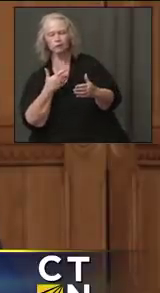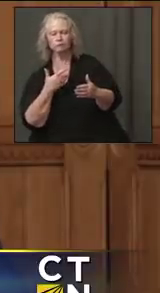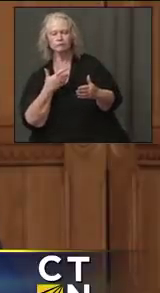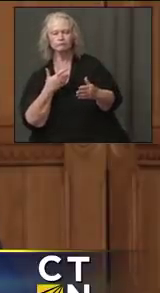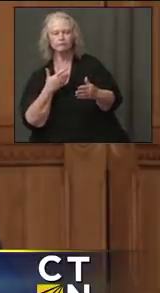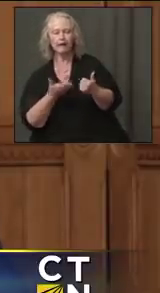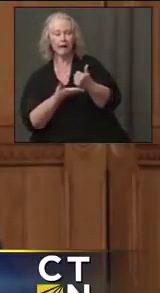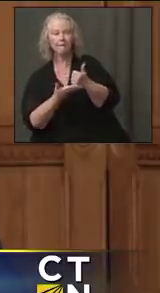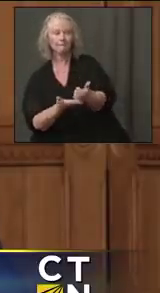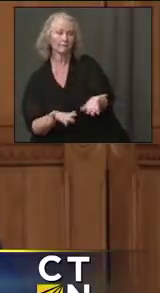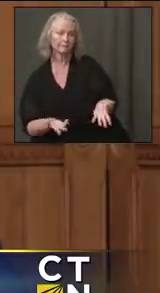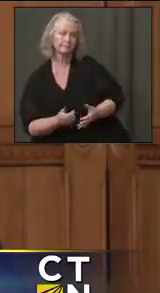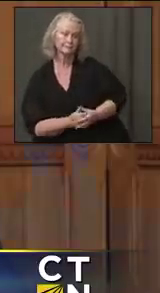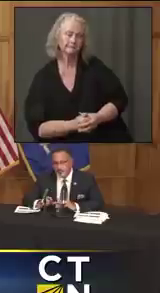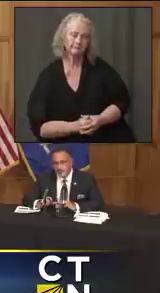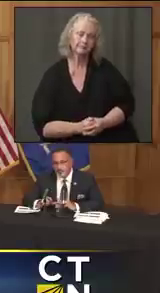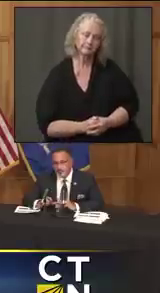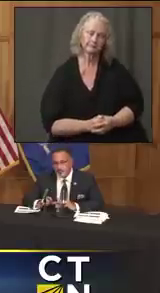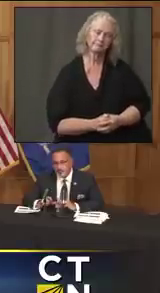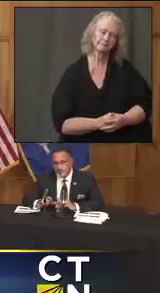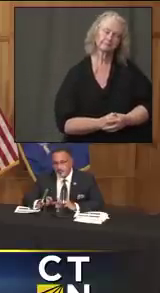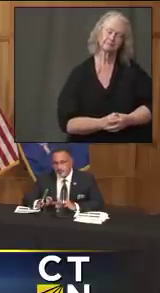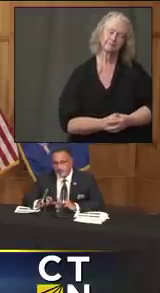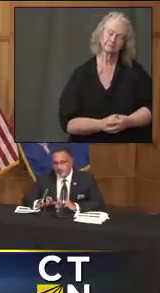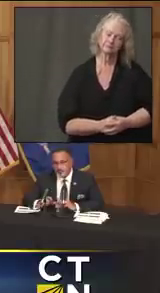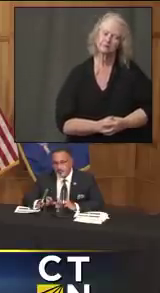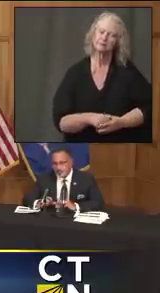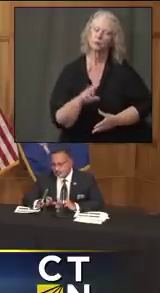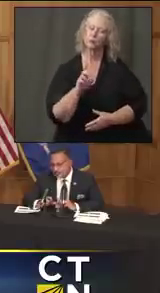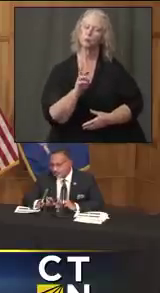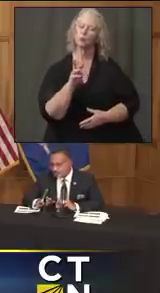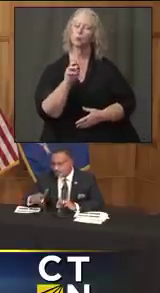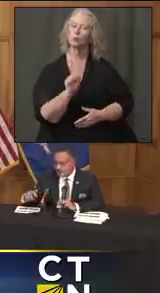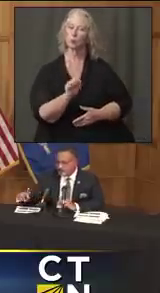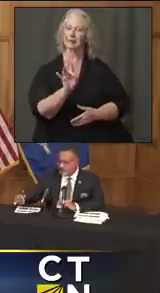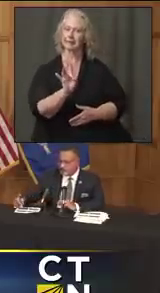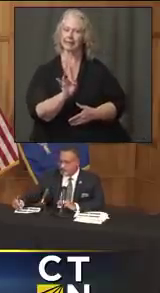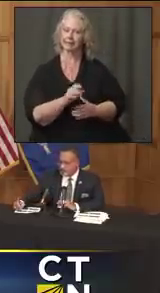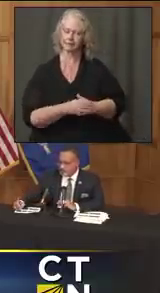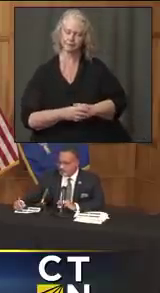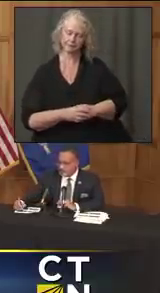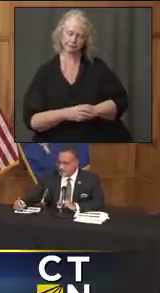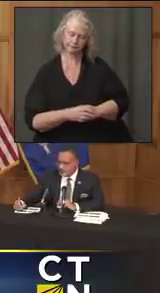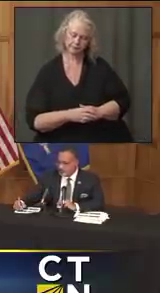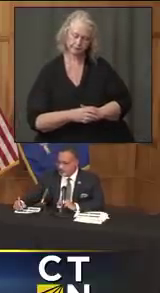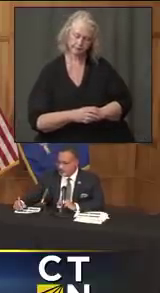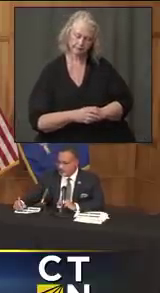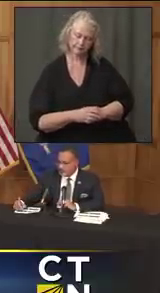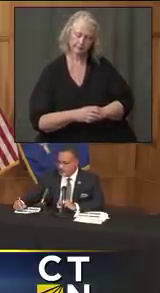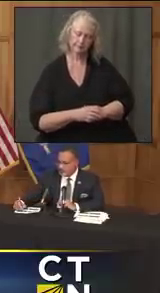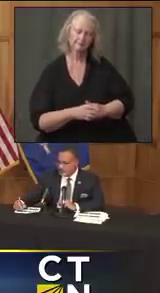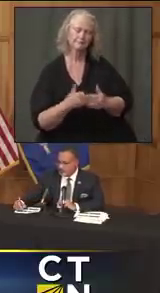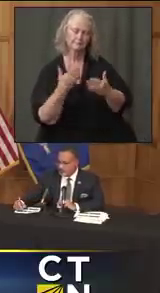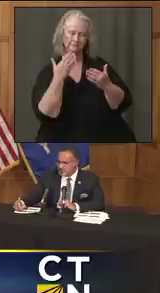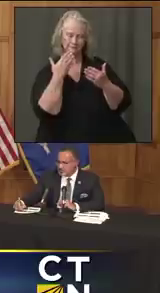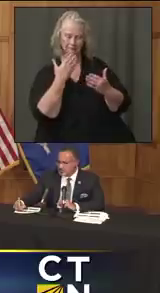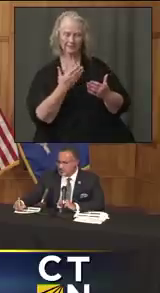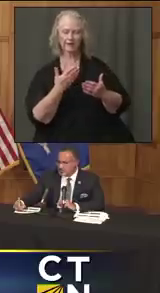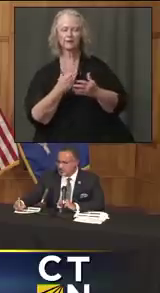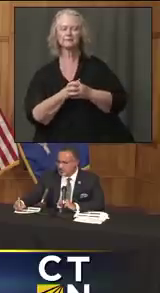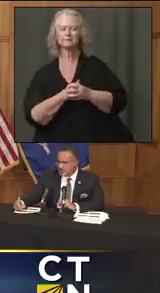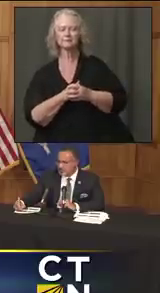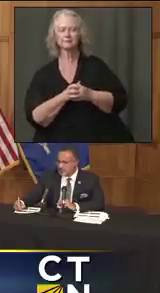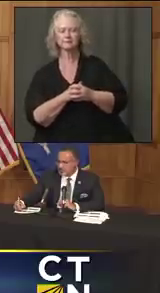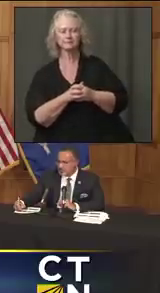News 8. Hey, Governor Trina Ferrero with News 8